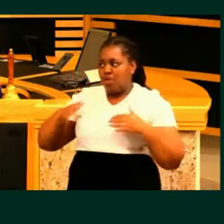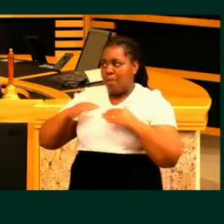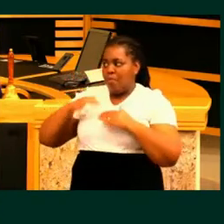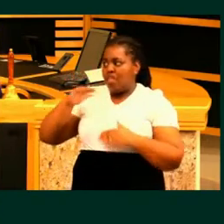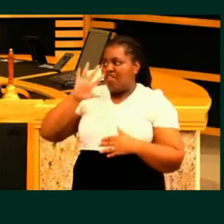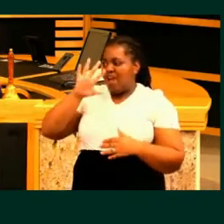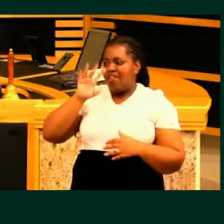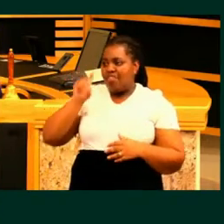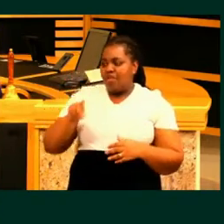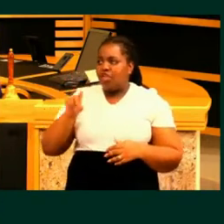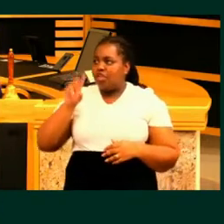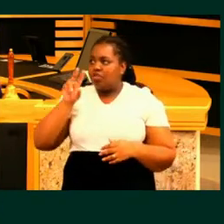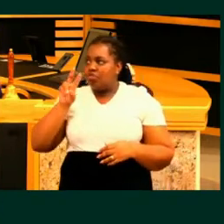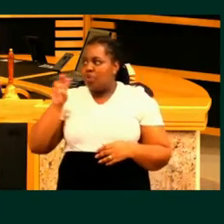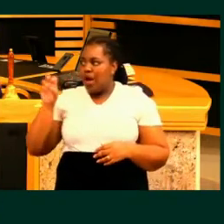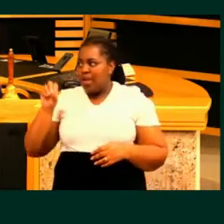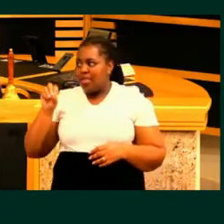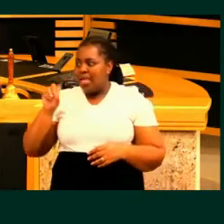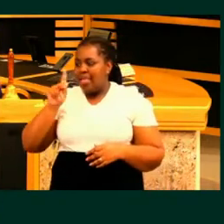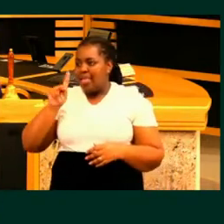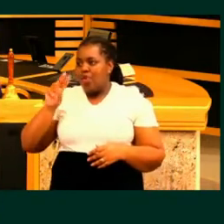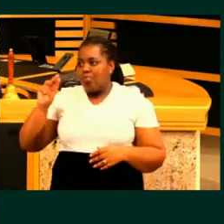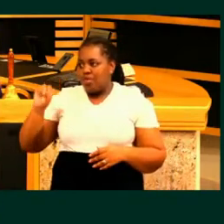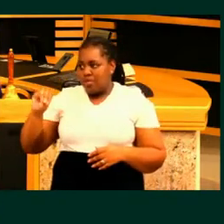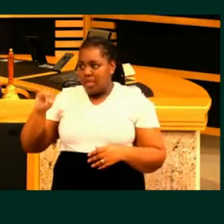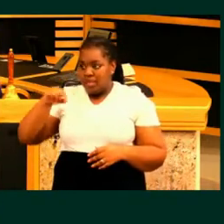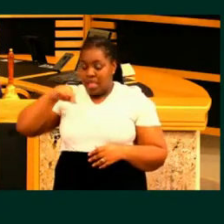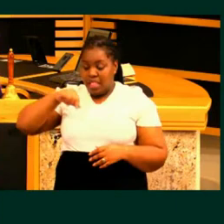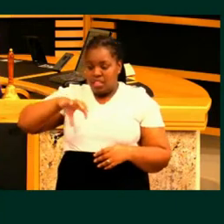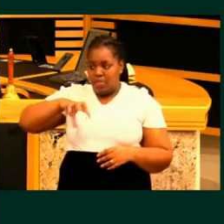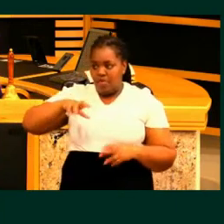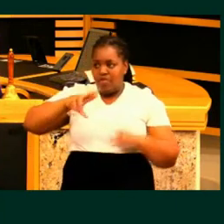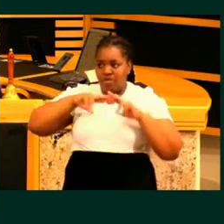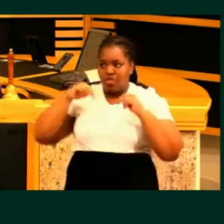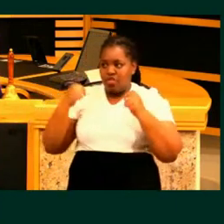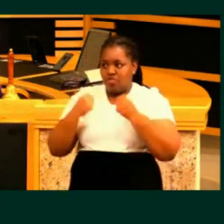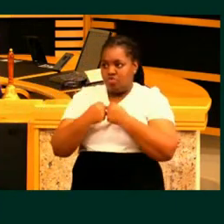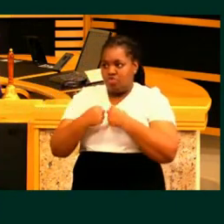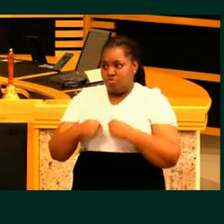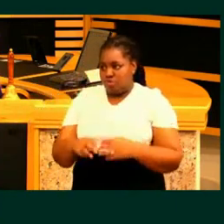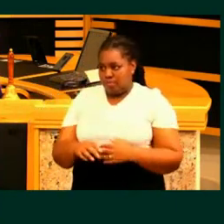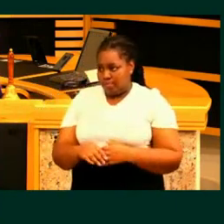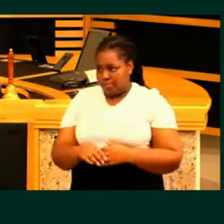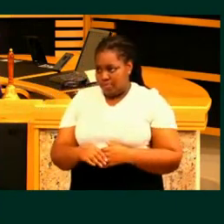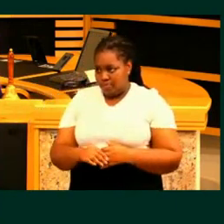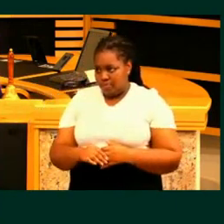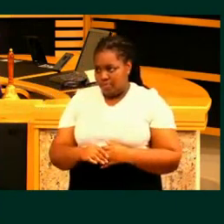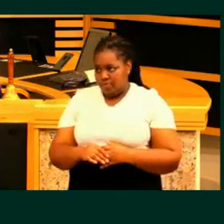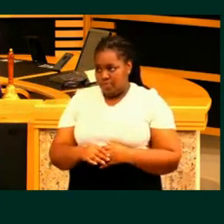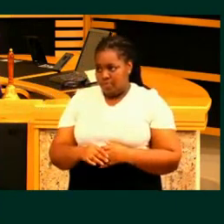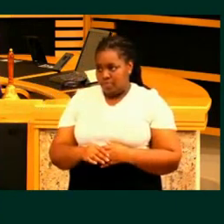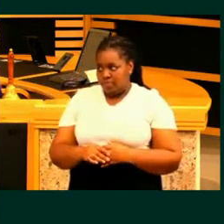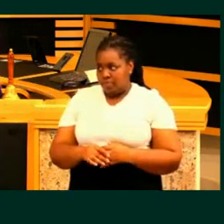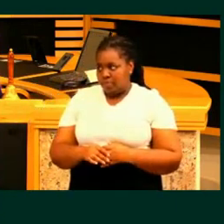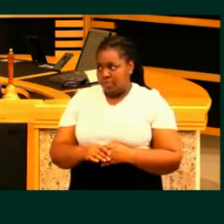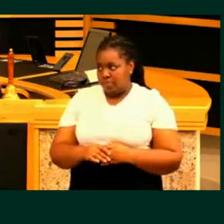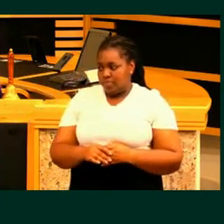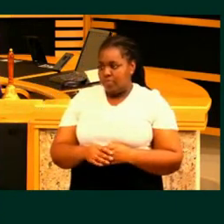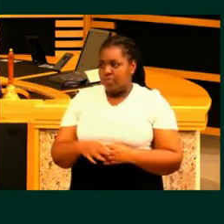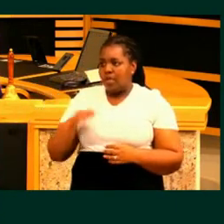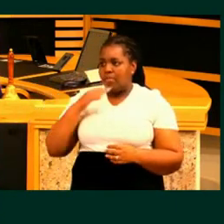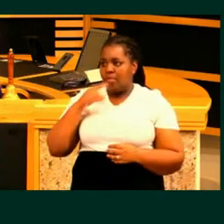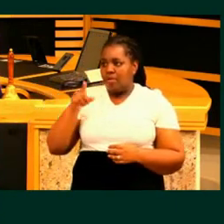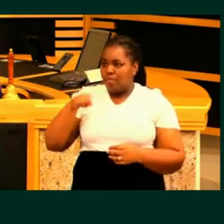5,200 km of the province designated national road networks thus maintaining